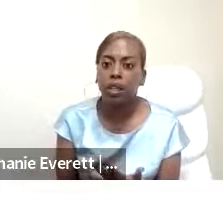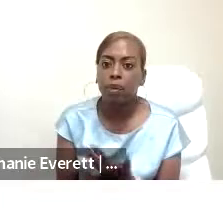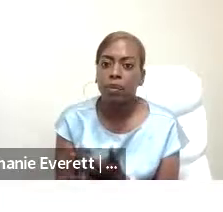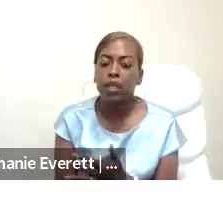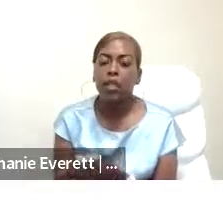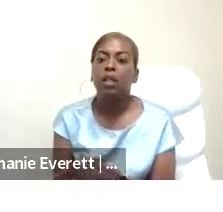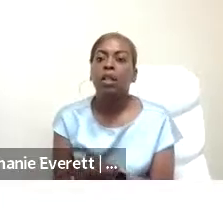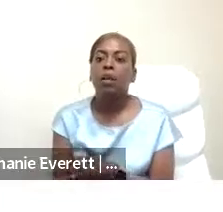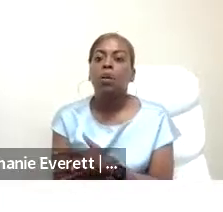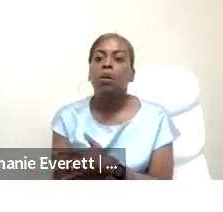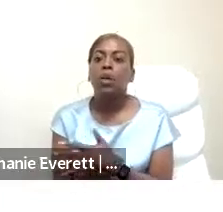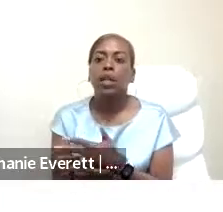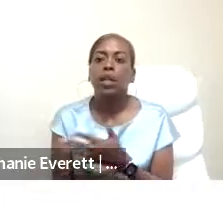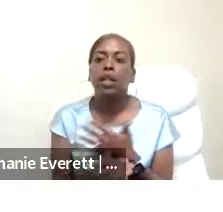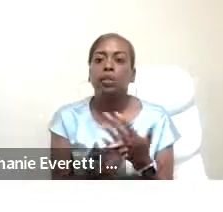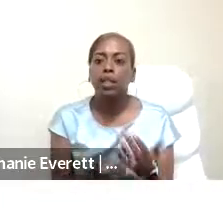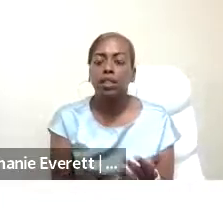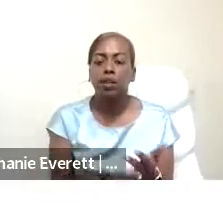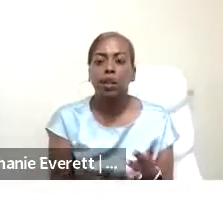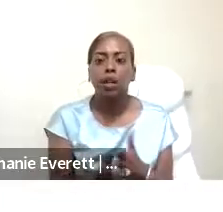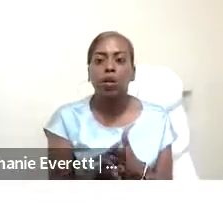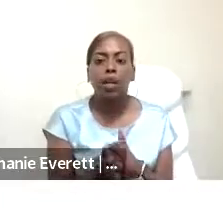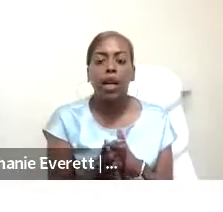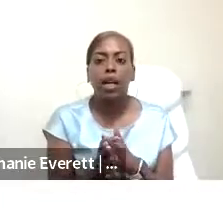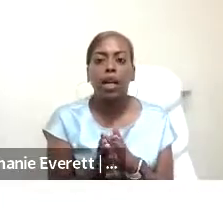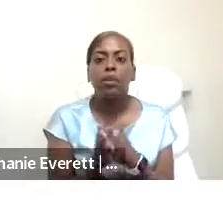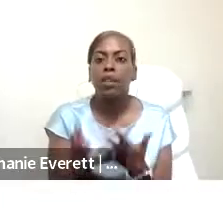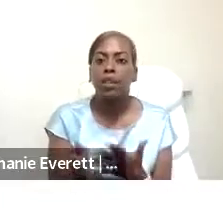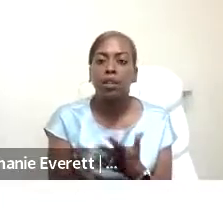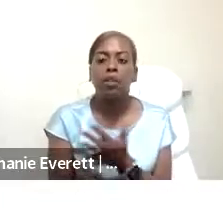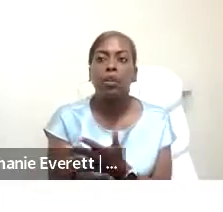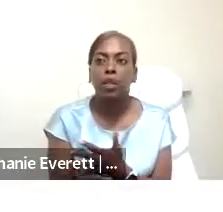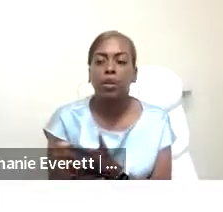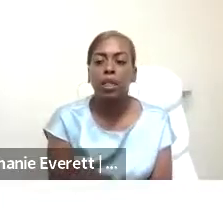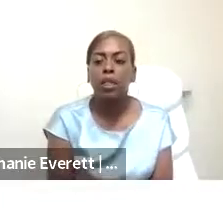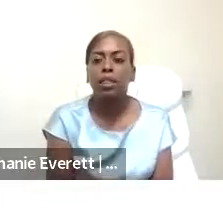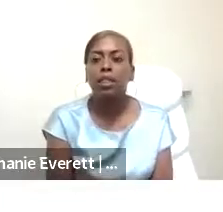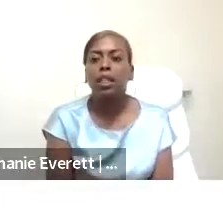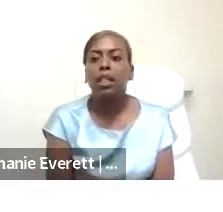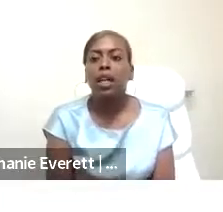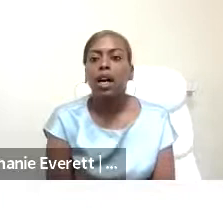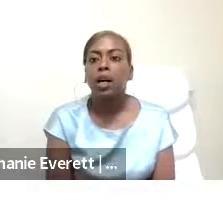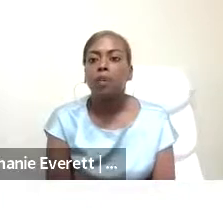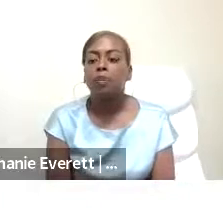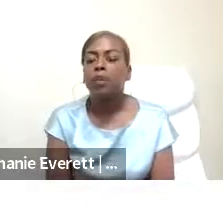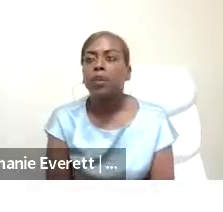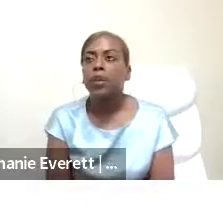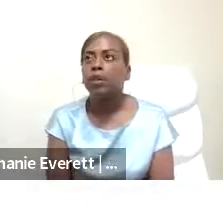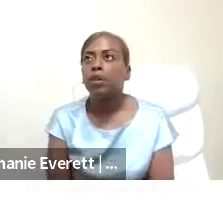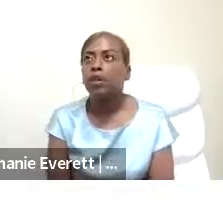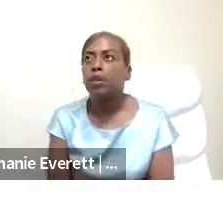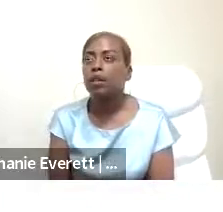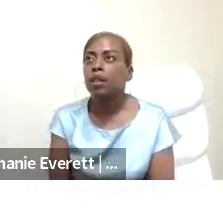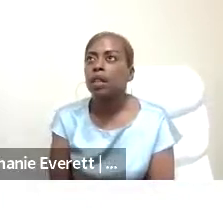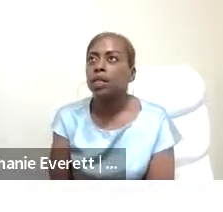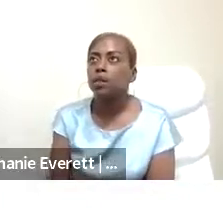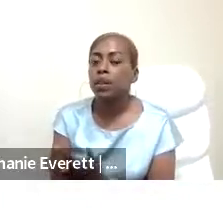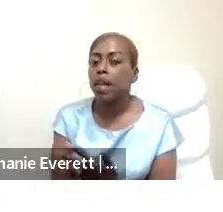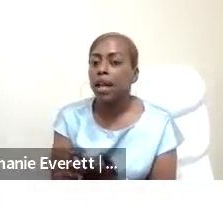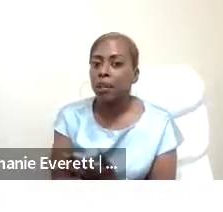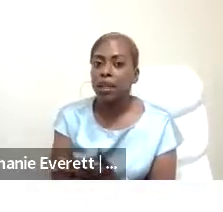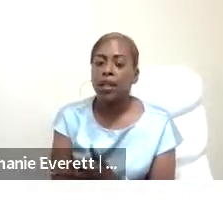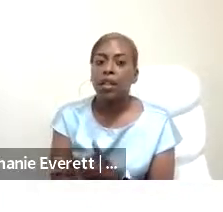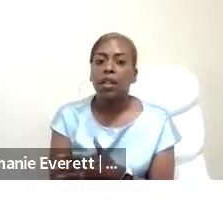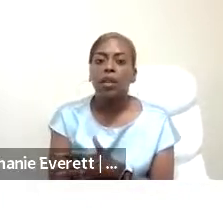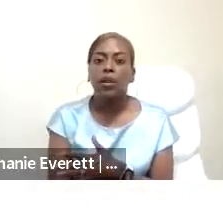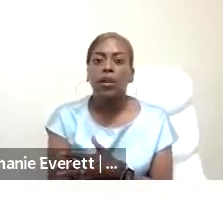for a CRB meeting. We get updates for our OPAT commission community meetings. So that's when